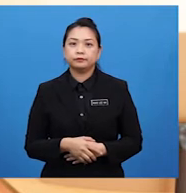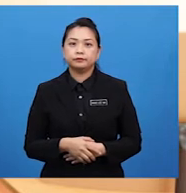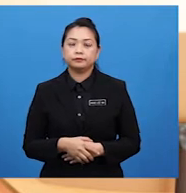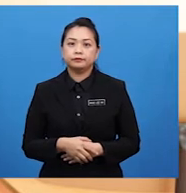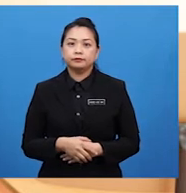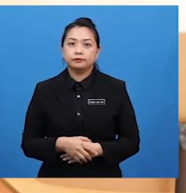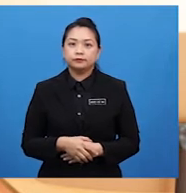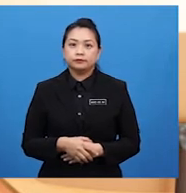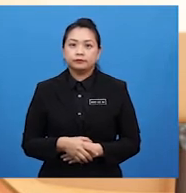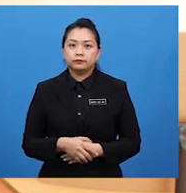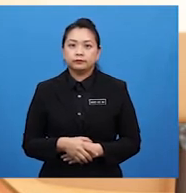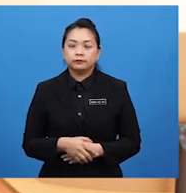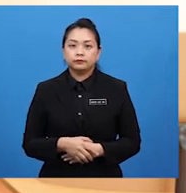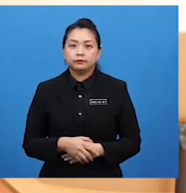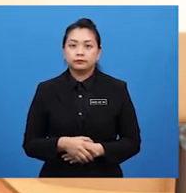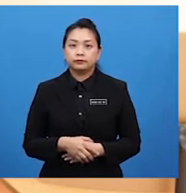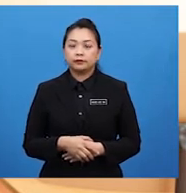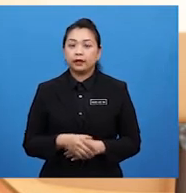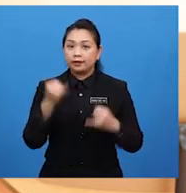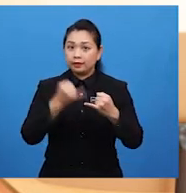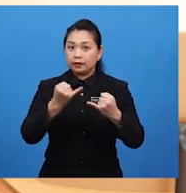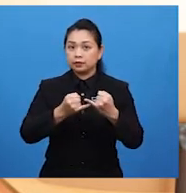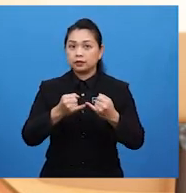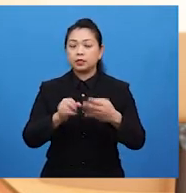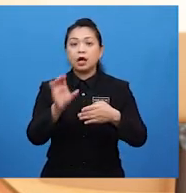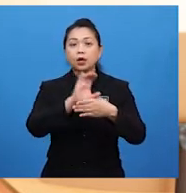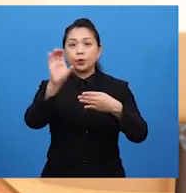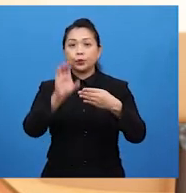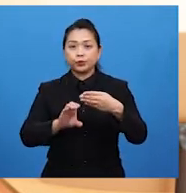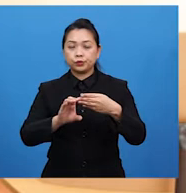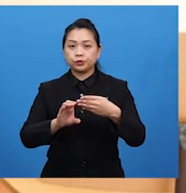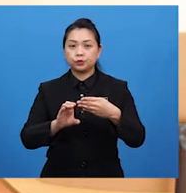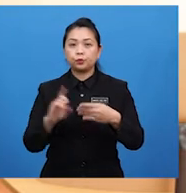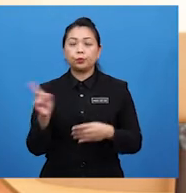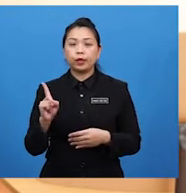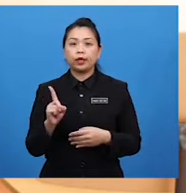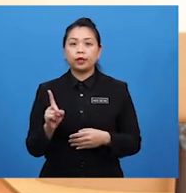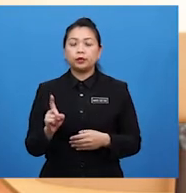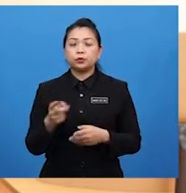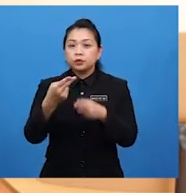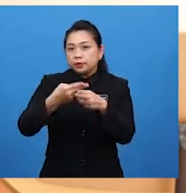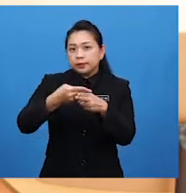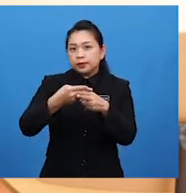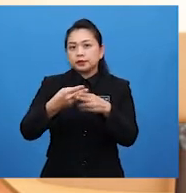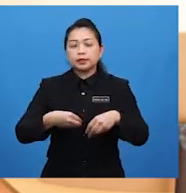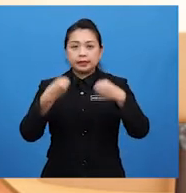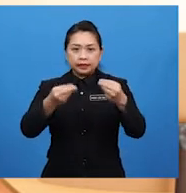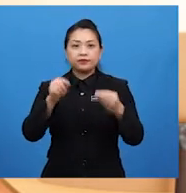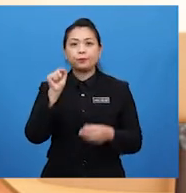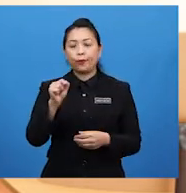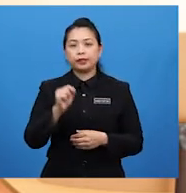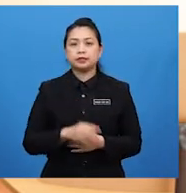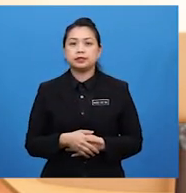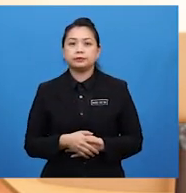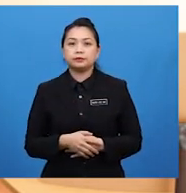details, examples and tie-up, and finally, conclusion, whereby you summarize the given